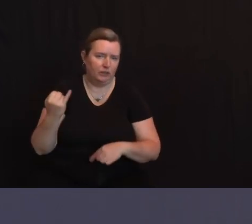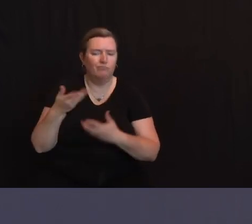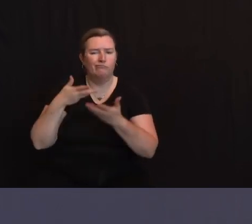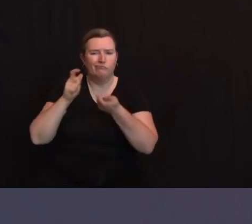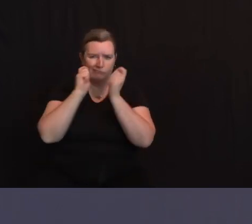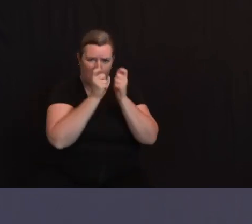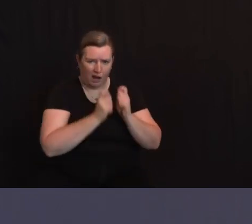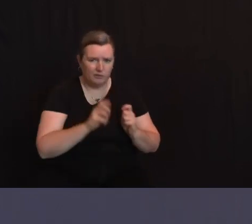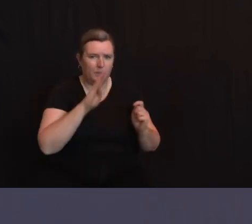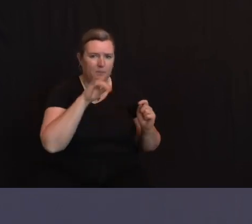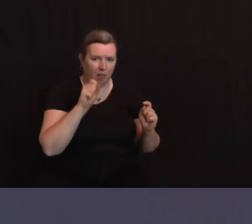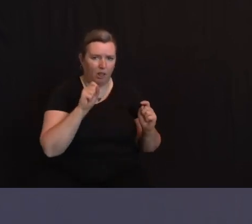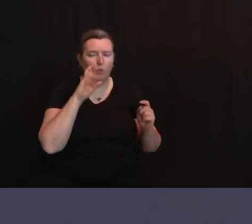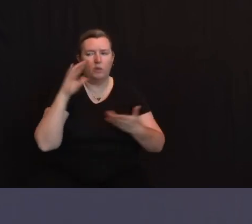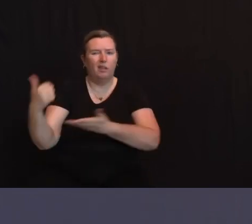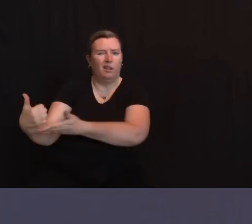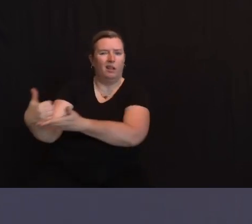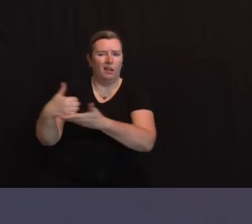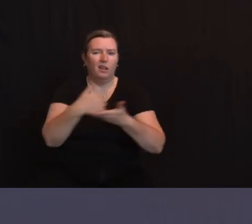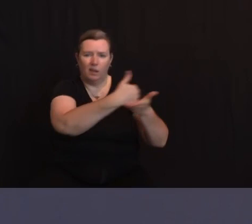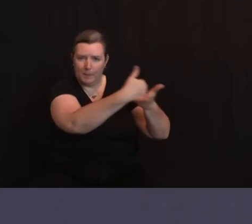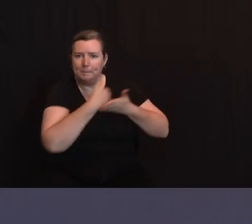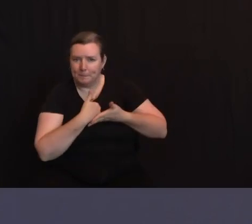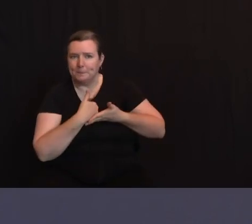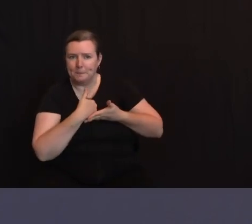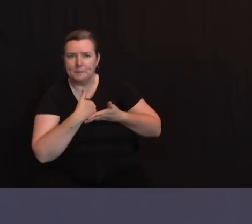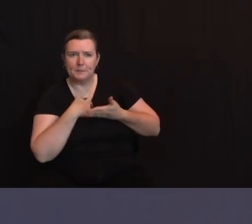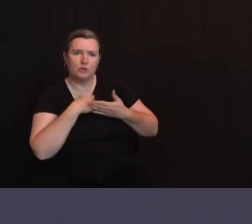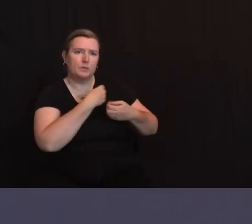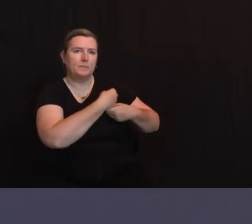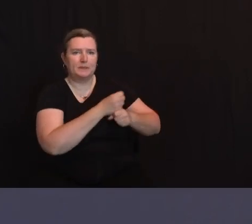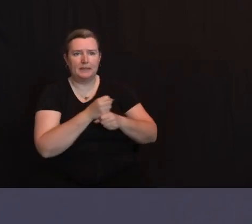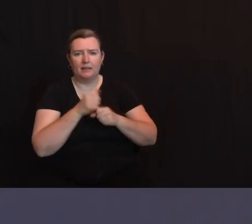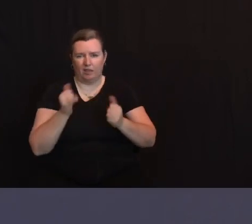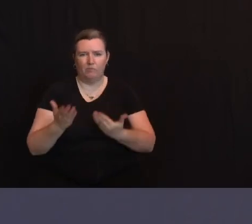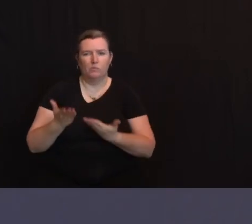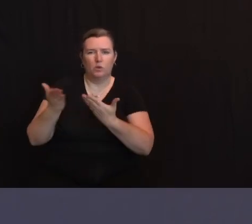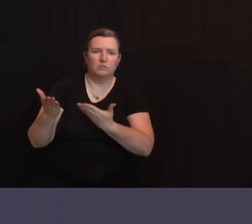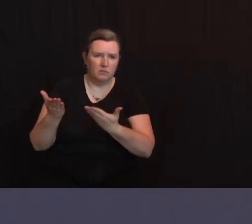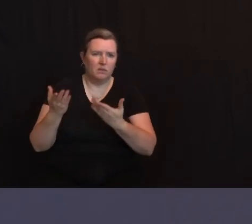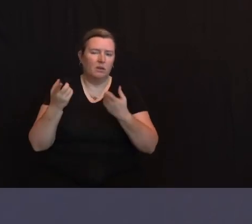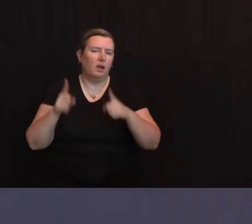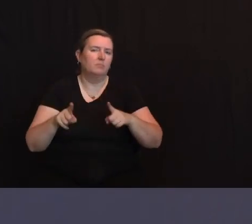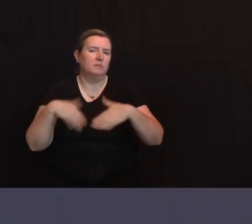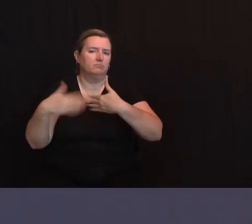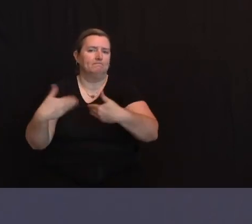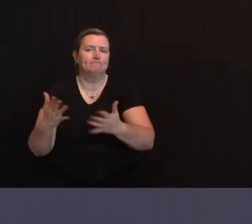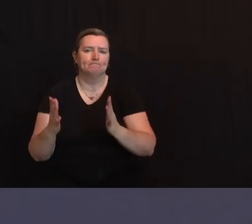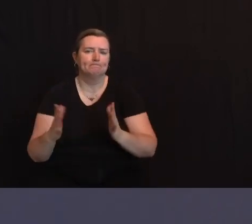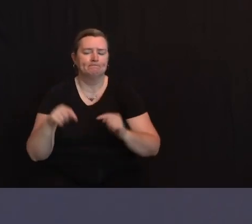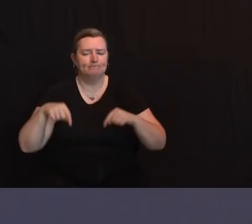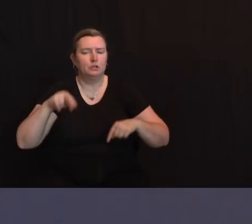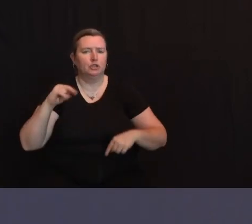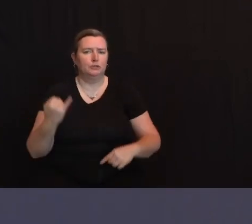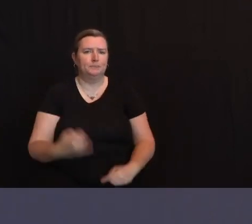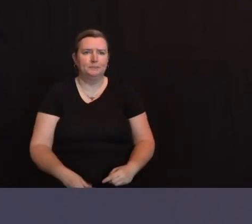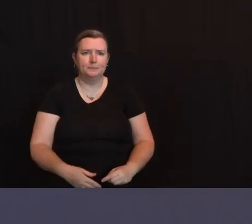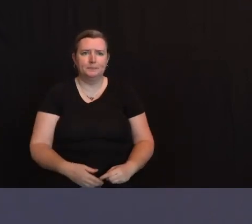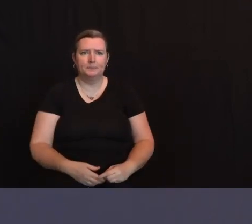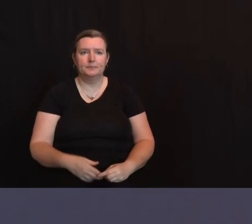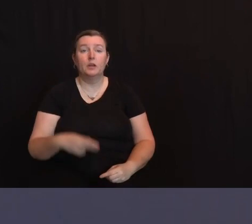hopefully round out the recommendations. With that, Pat, would love to get an update on both compliance as well